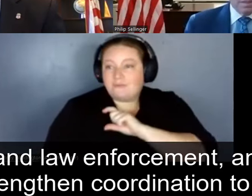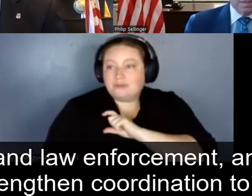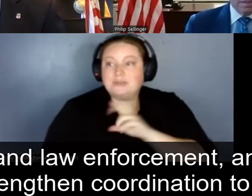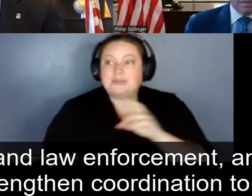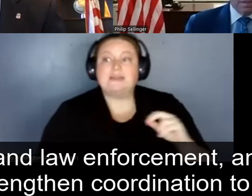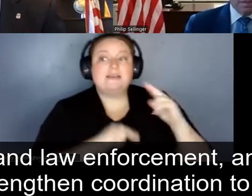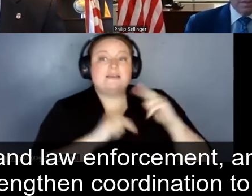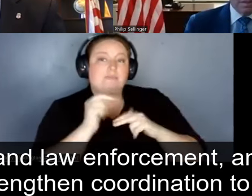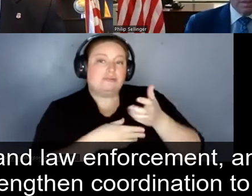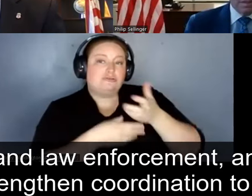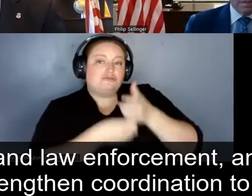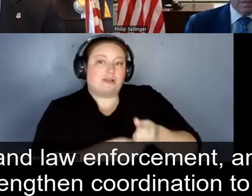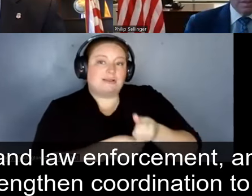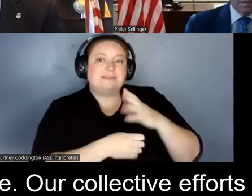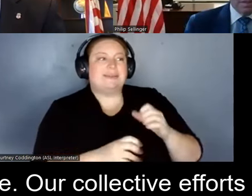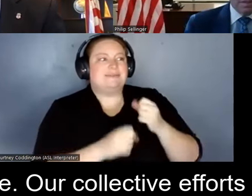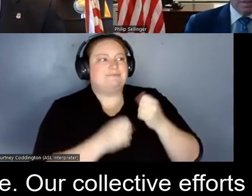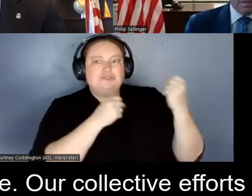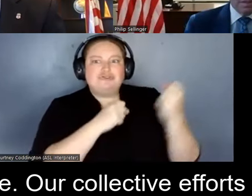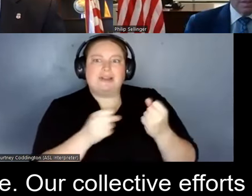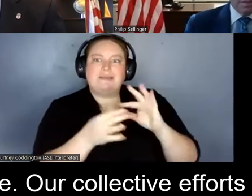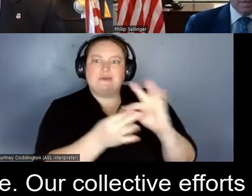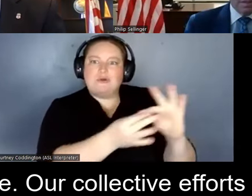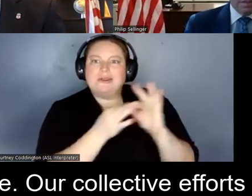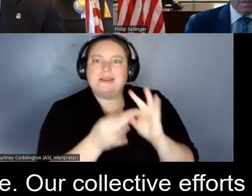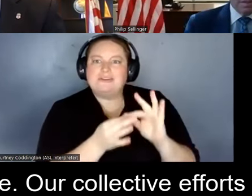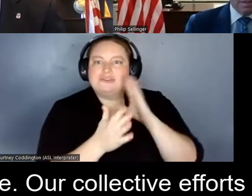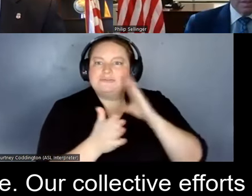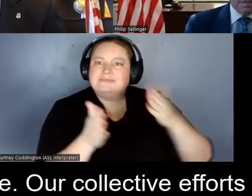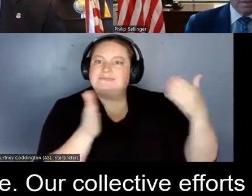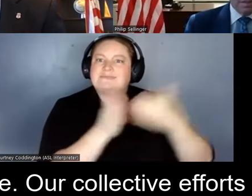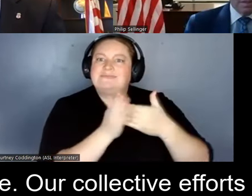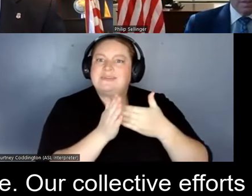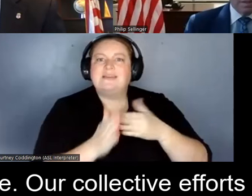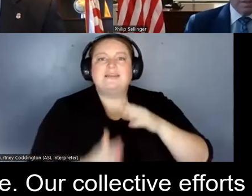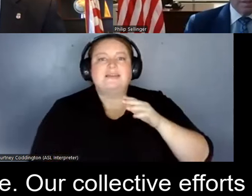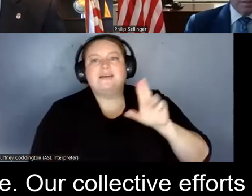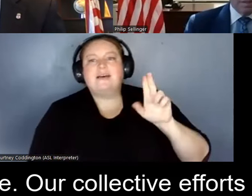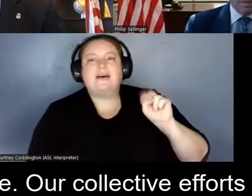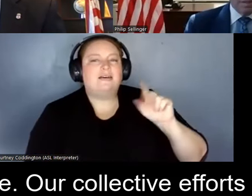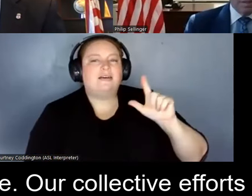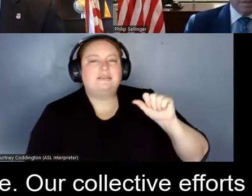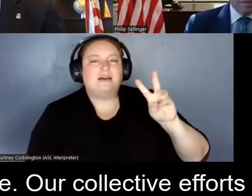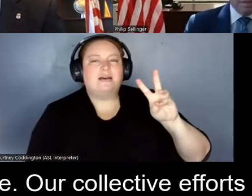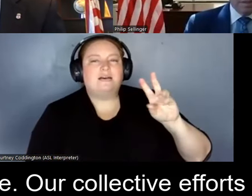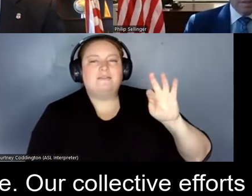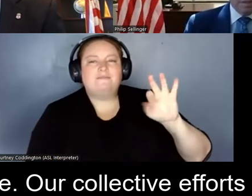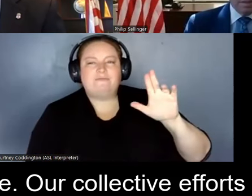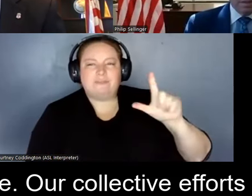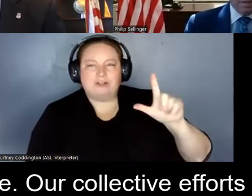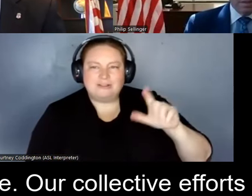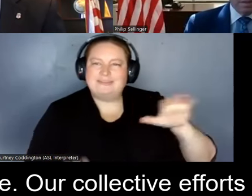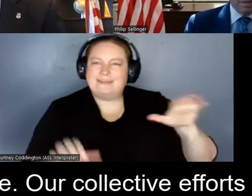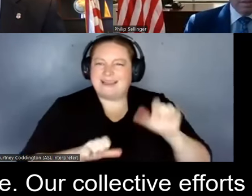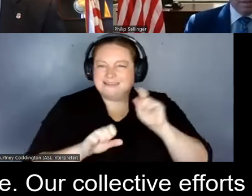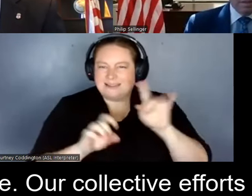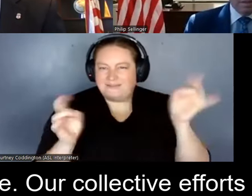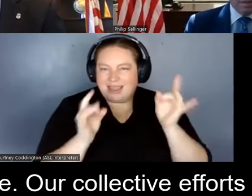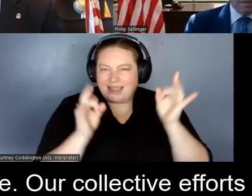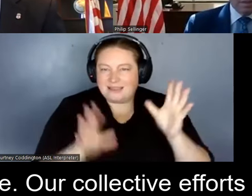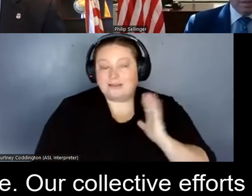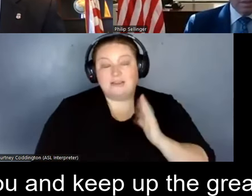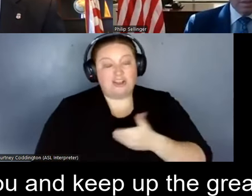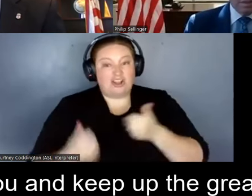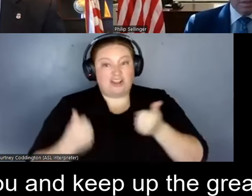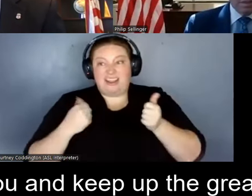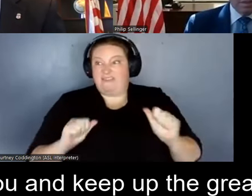and strengthen coordination to combat unlawful acts of hate. Our collective efforts have been extraordinary, and this